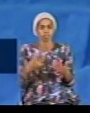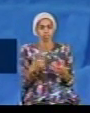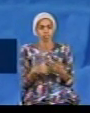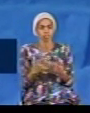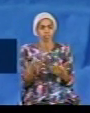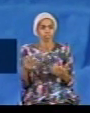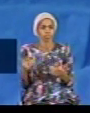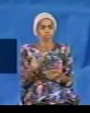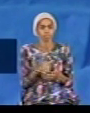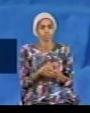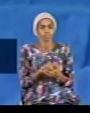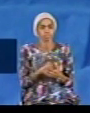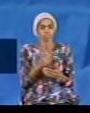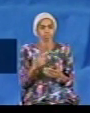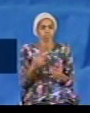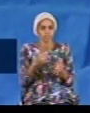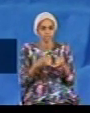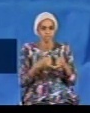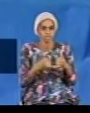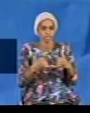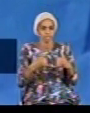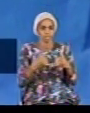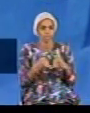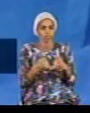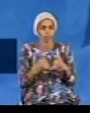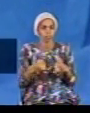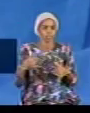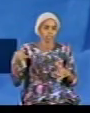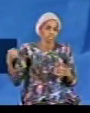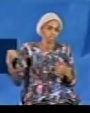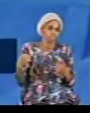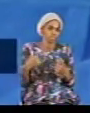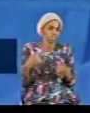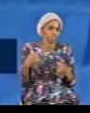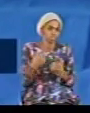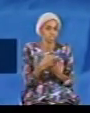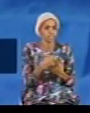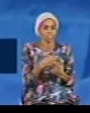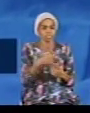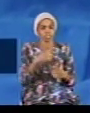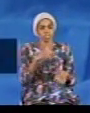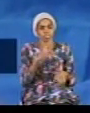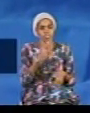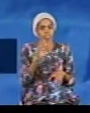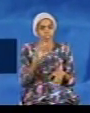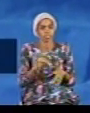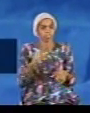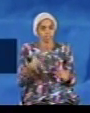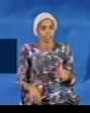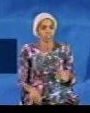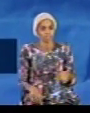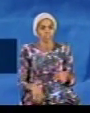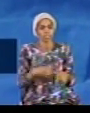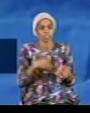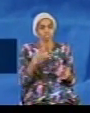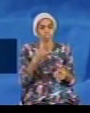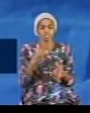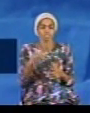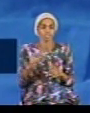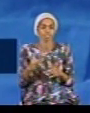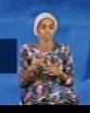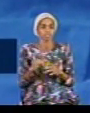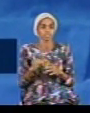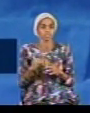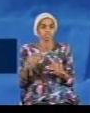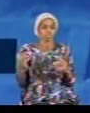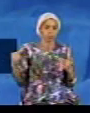thing, the iron pallet hits my leg, the vein side, and I hit myself on the iron wall. I couldn't